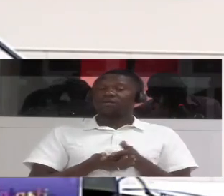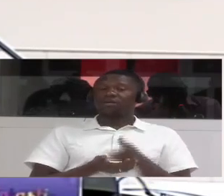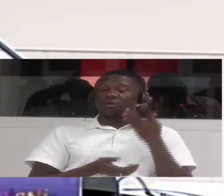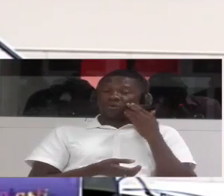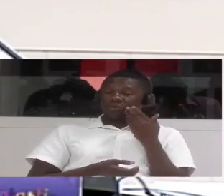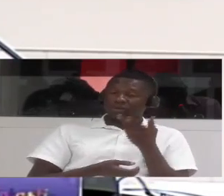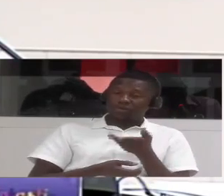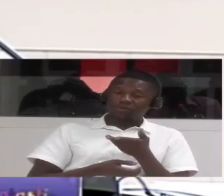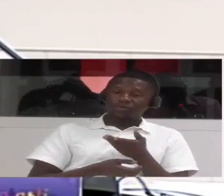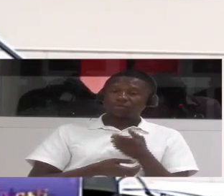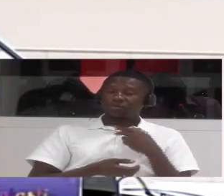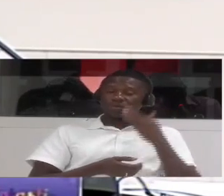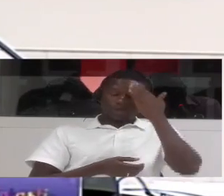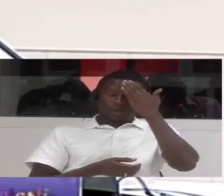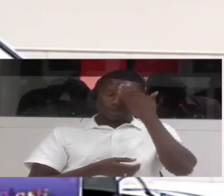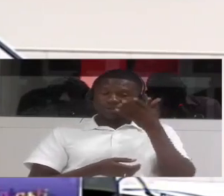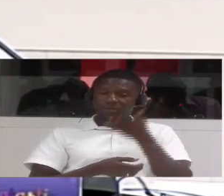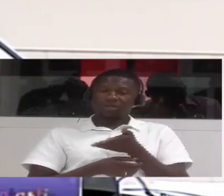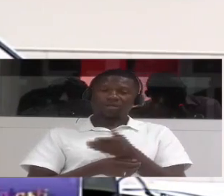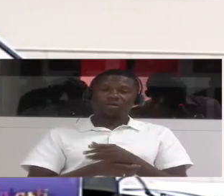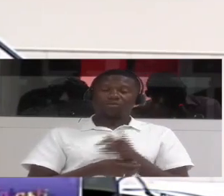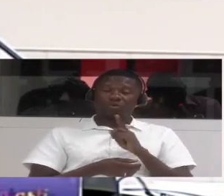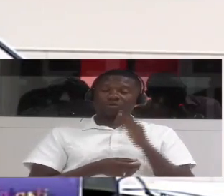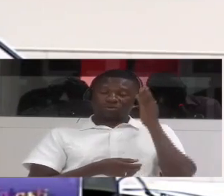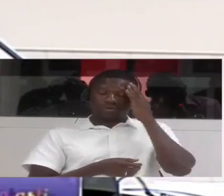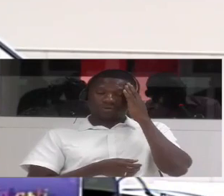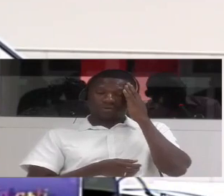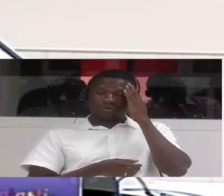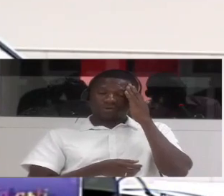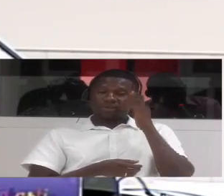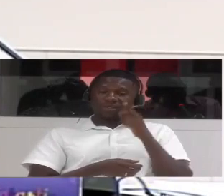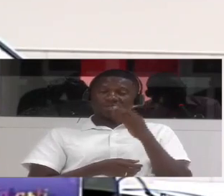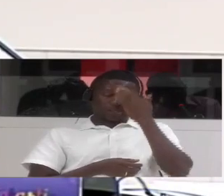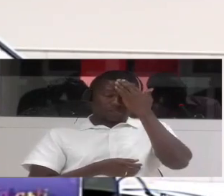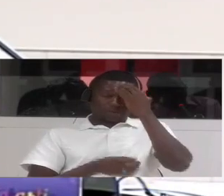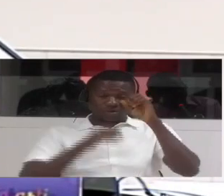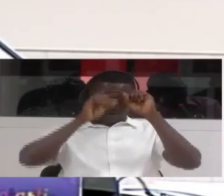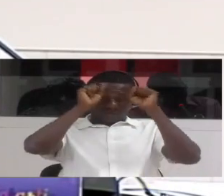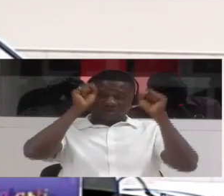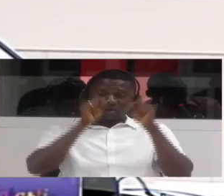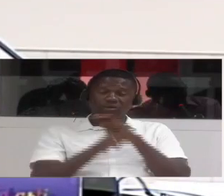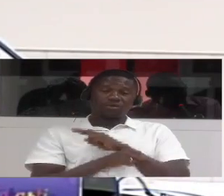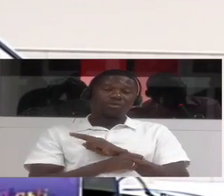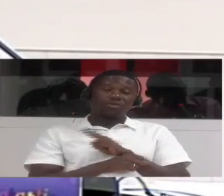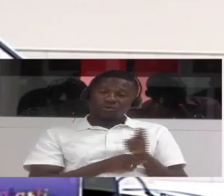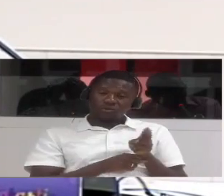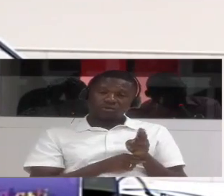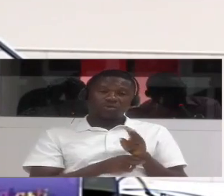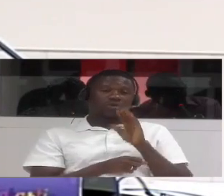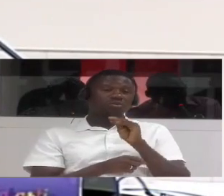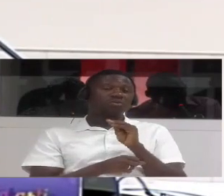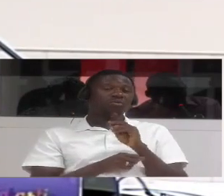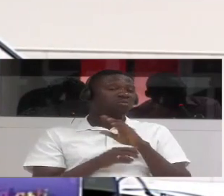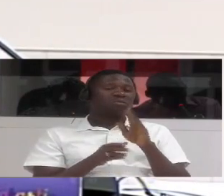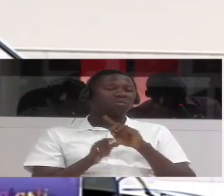when Jawara was here. What we do know is that the Jawara government didn't do so much